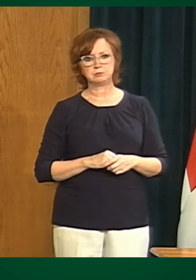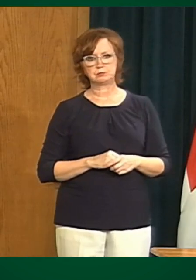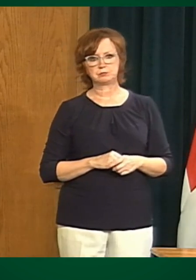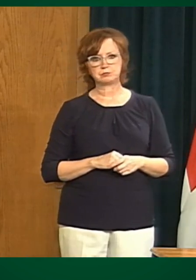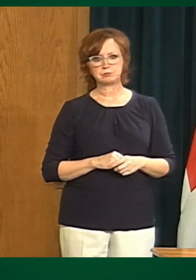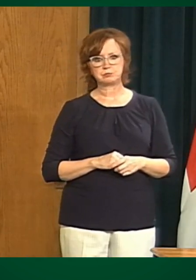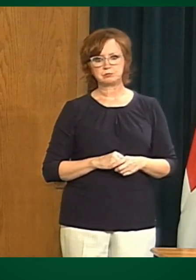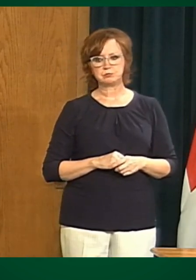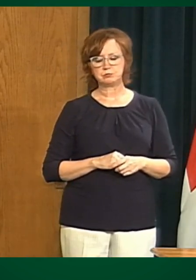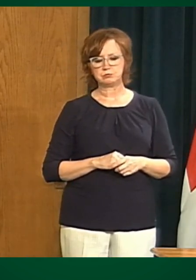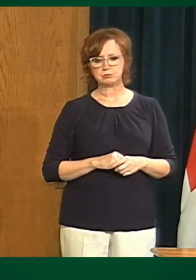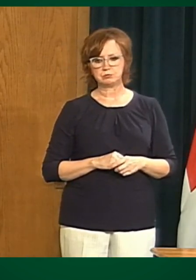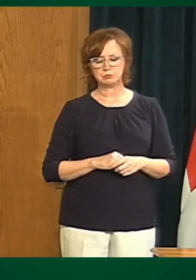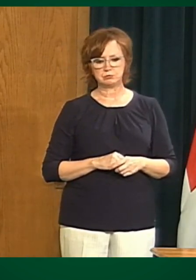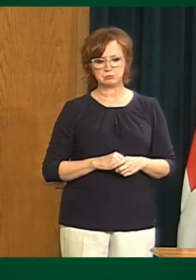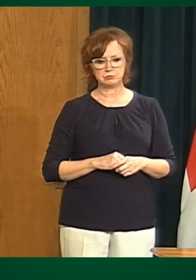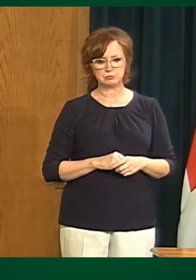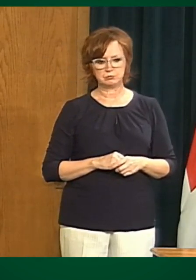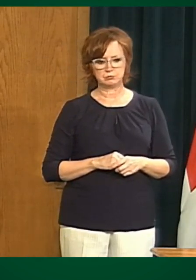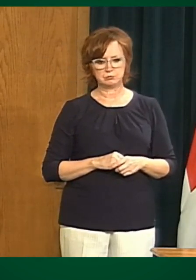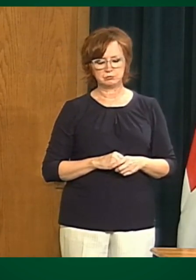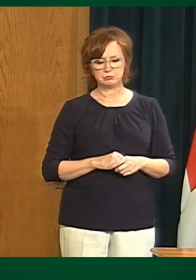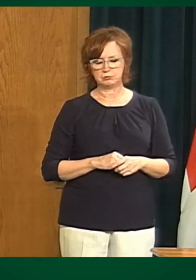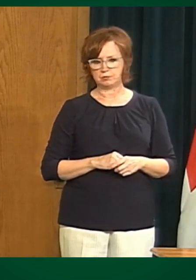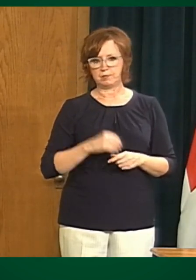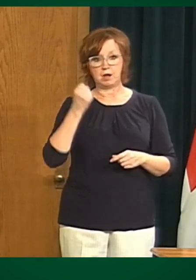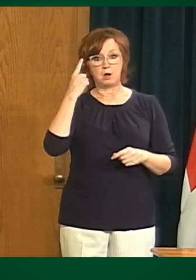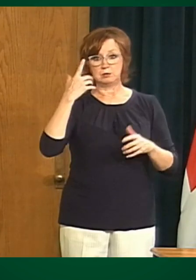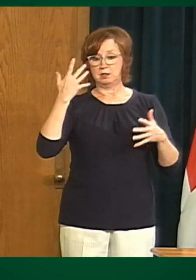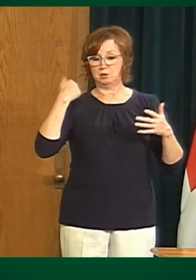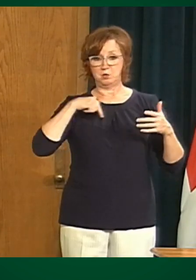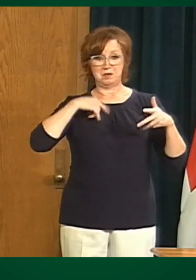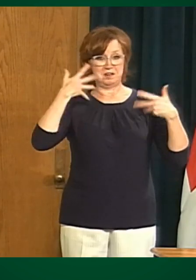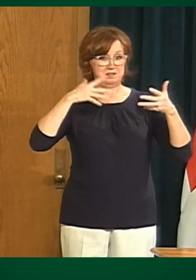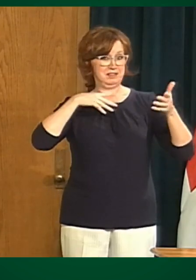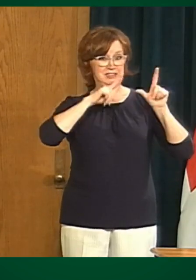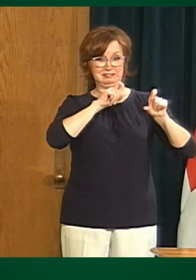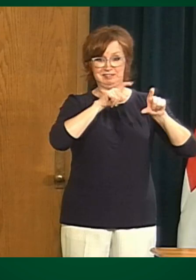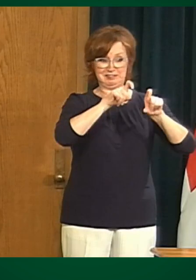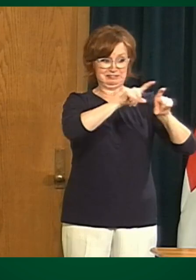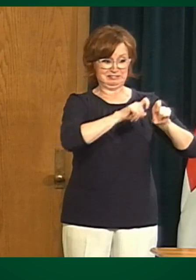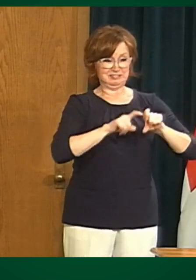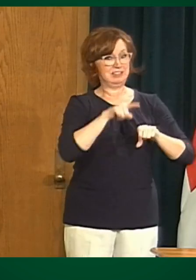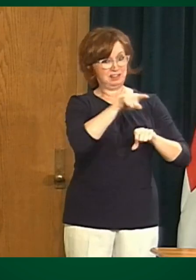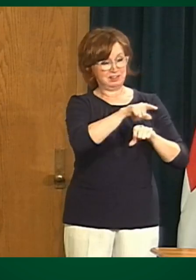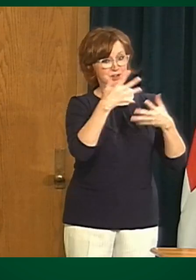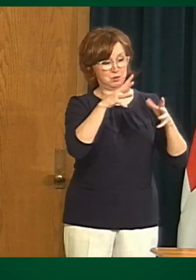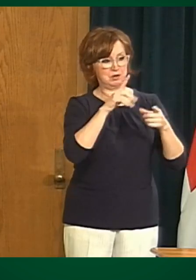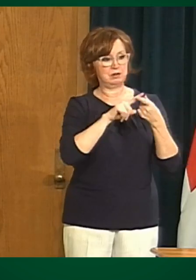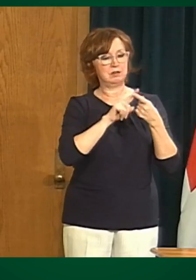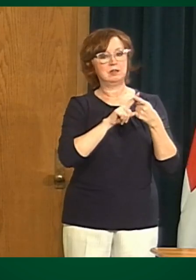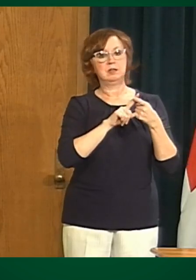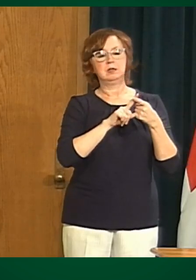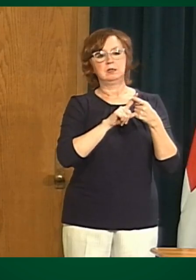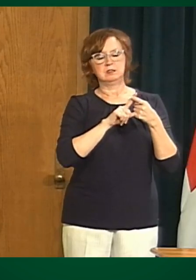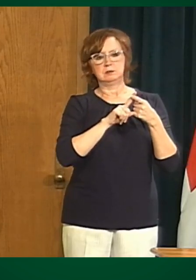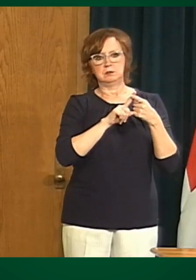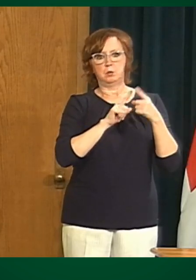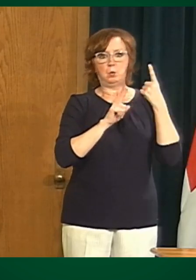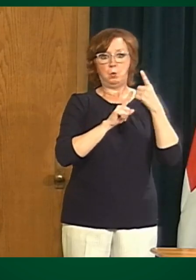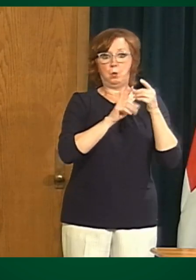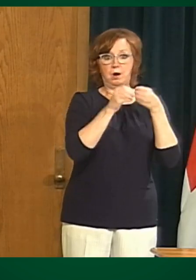Premier's point is we have already been aggressively testing, and as Dr. Zayad has already pointed out, we are testing in more than one location already in La